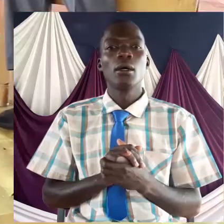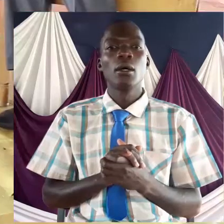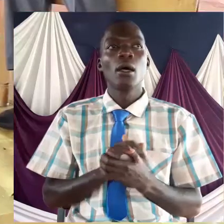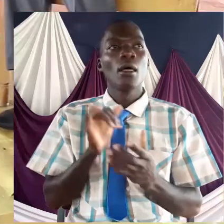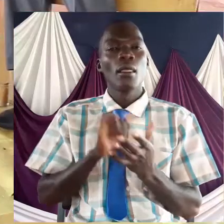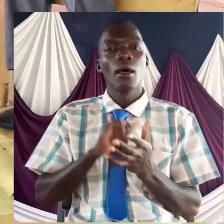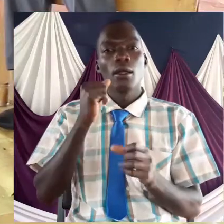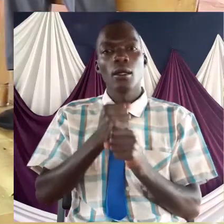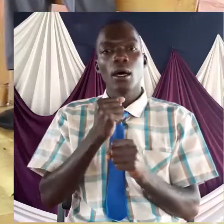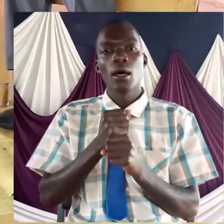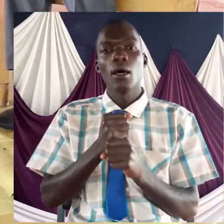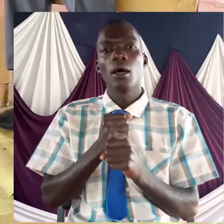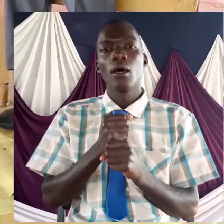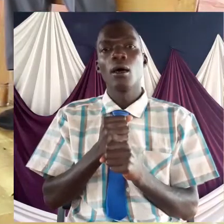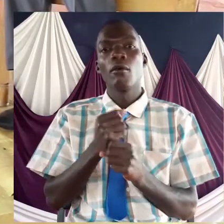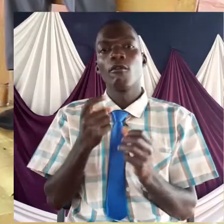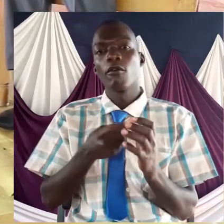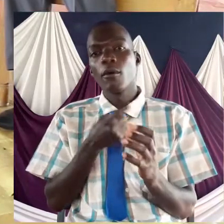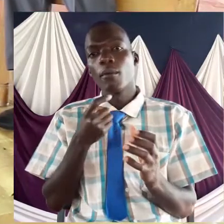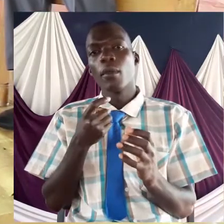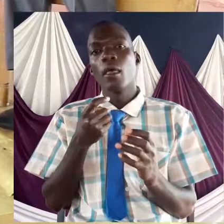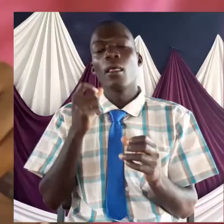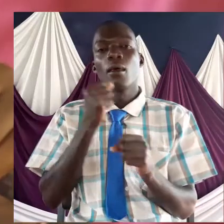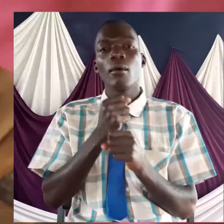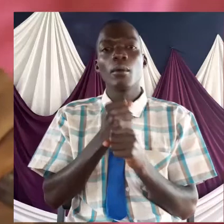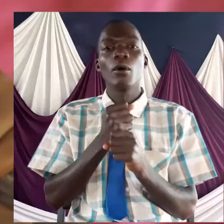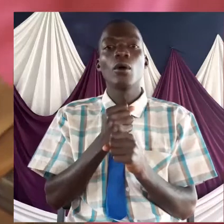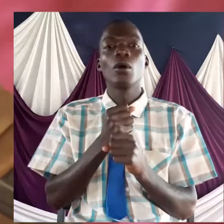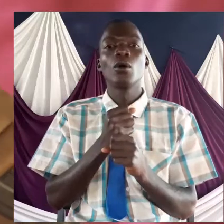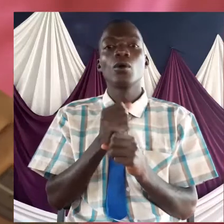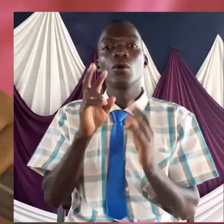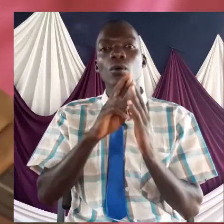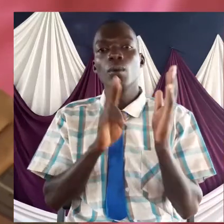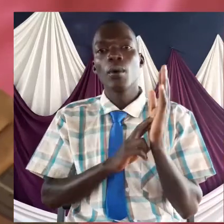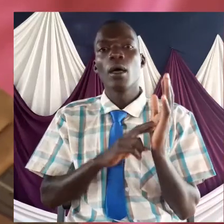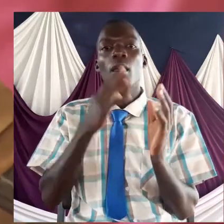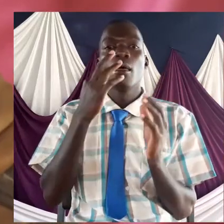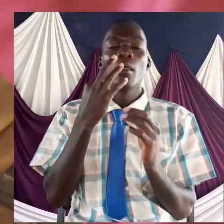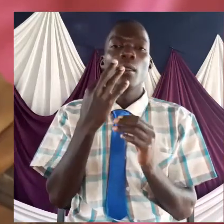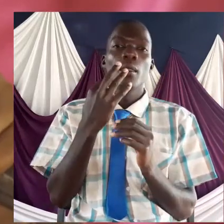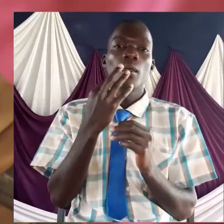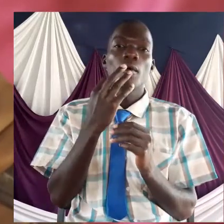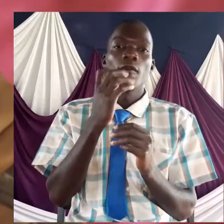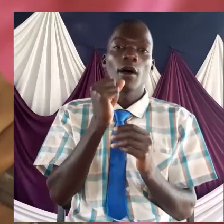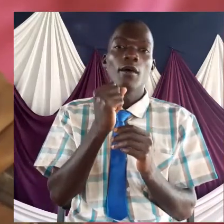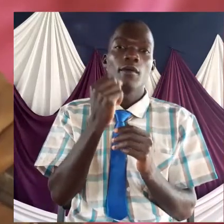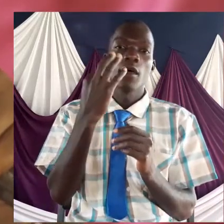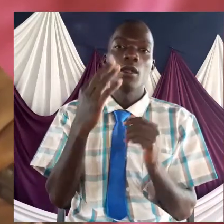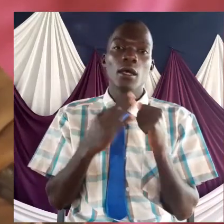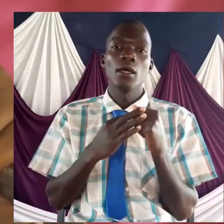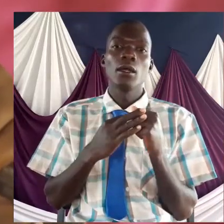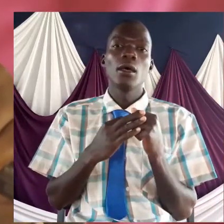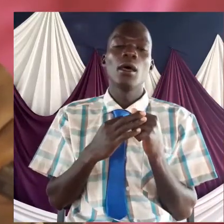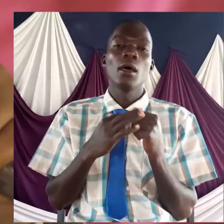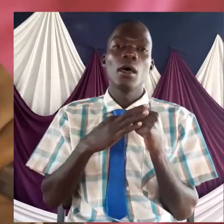that begins from the papal rule, mm-hmm. 538 AD, mm-hmm. until